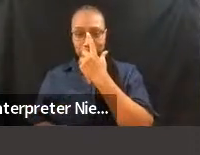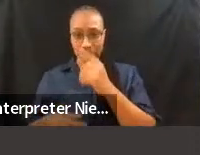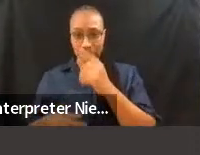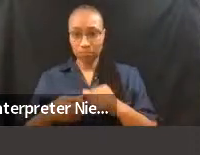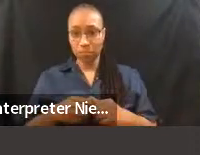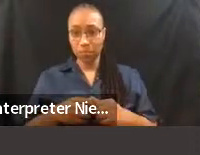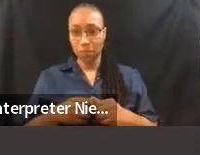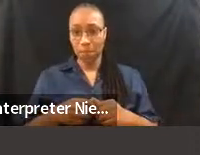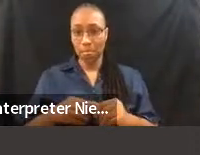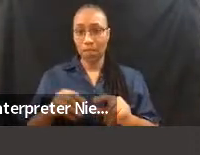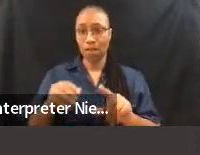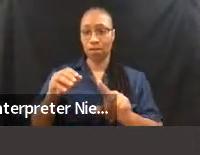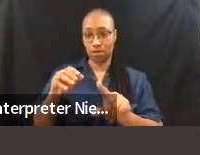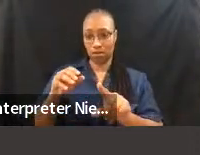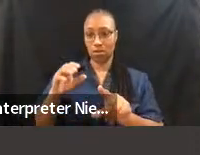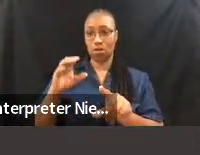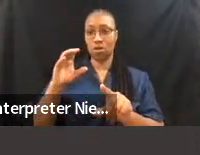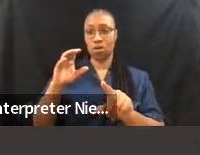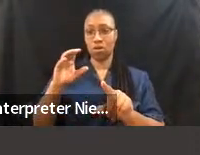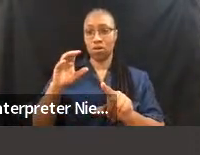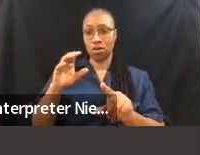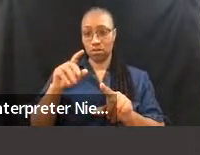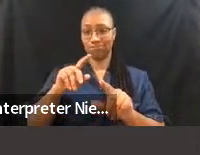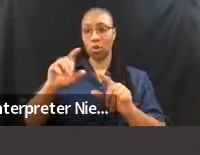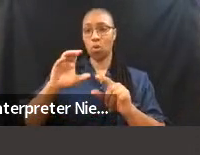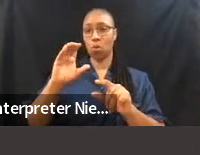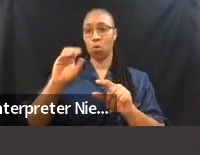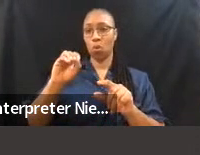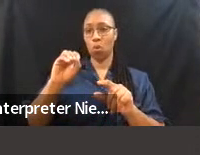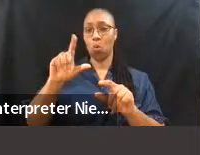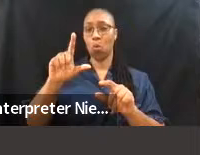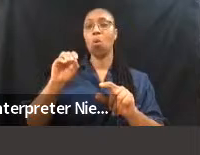screenings. Next slide, please.